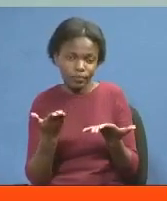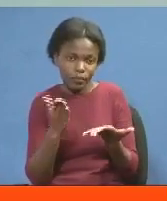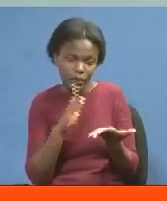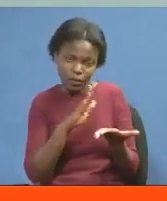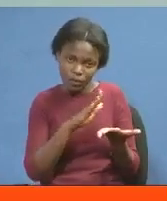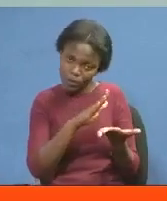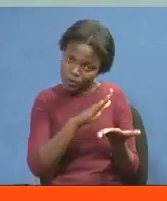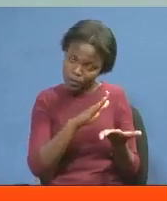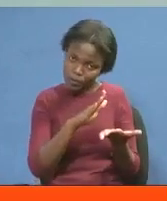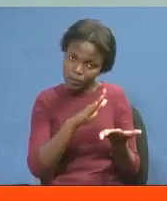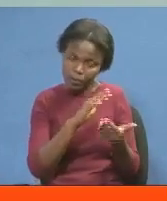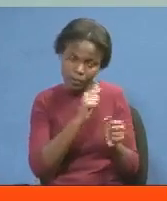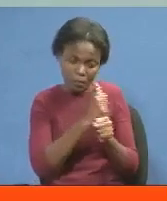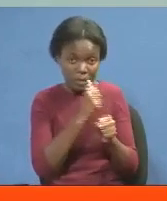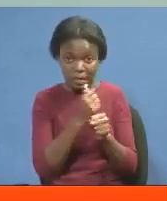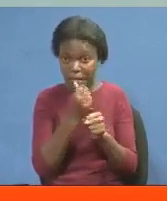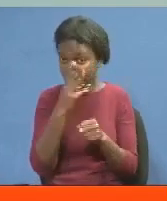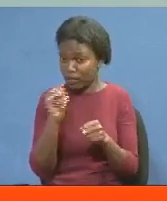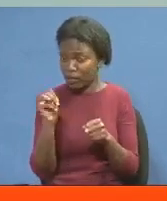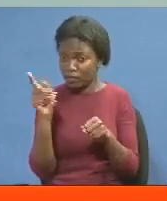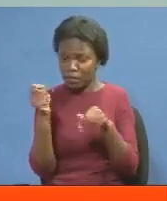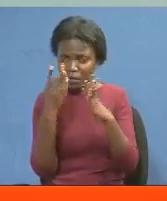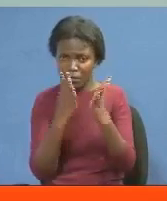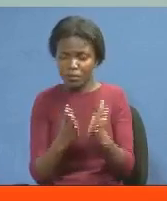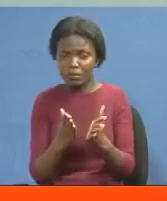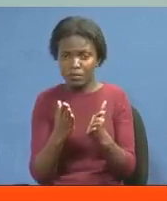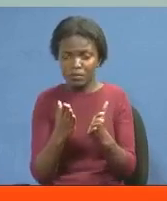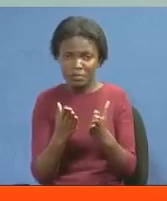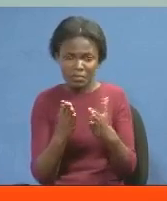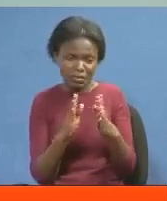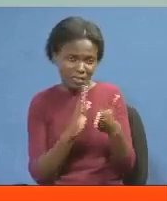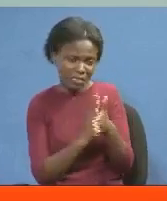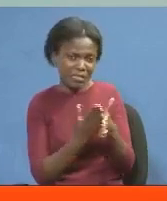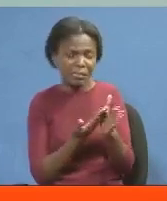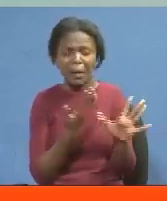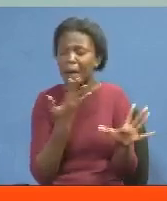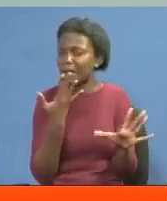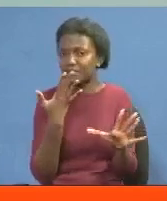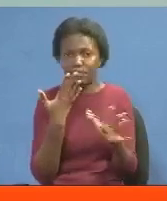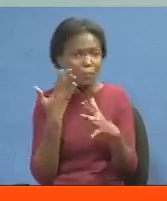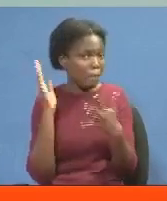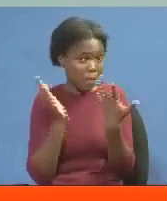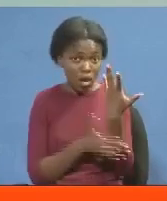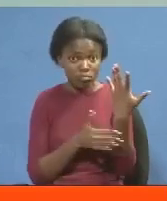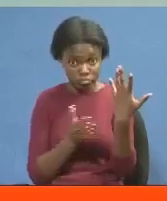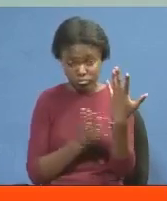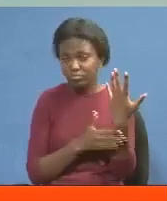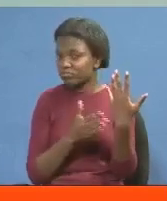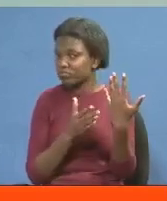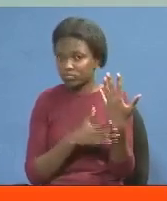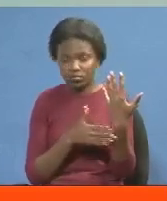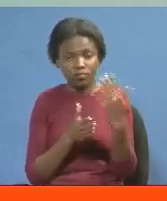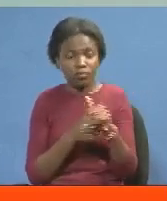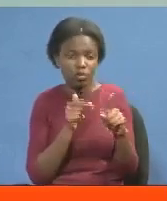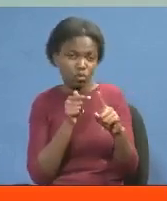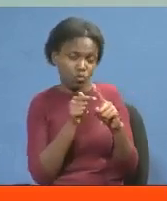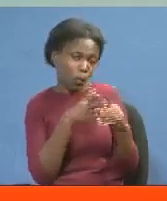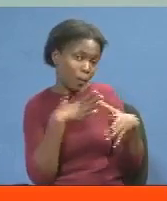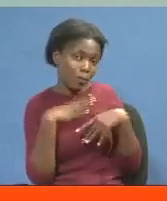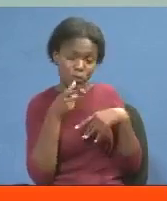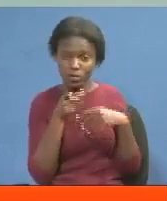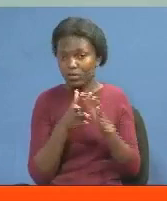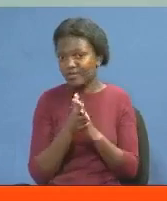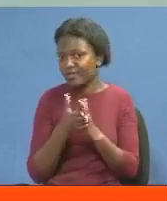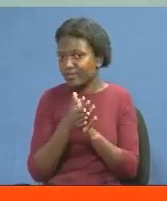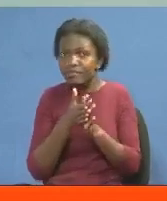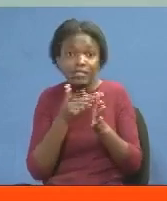mixed reactions on this particular matter. Some of them are very harsh on these people, as you have put it. Saying these people should be taken back to their